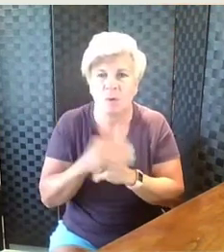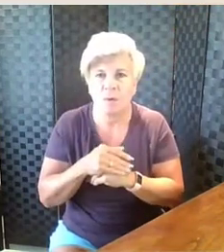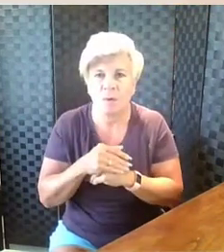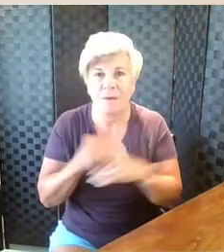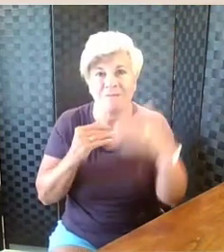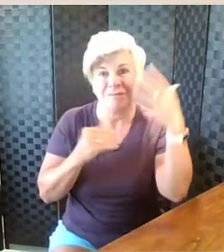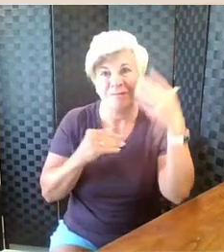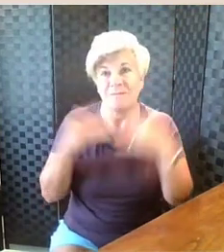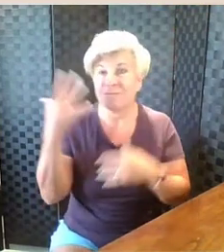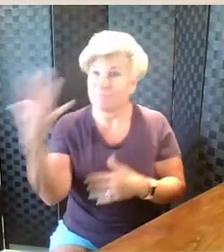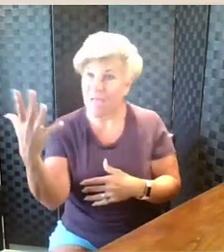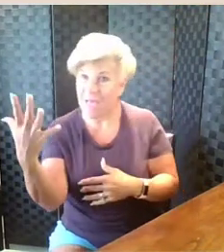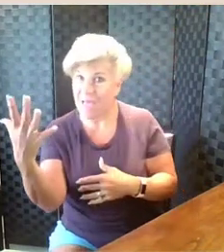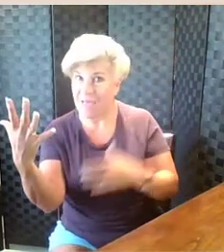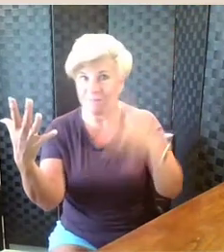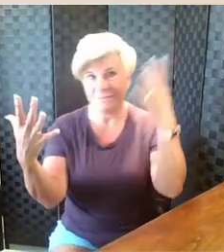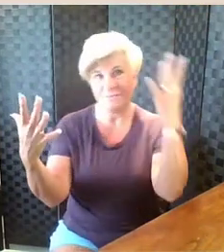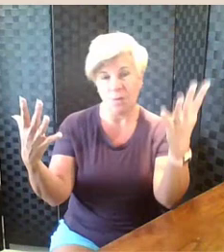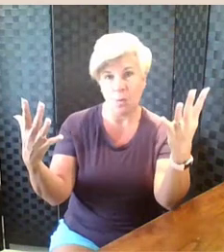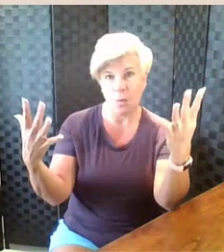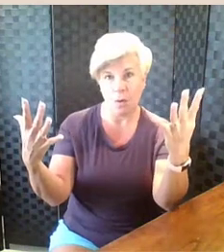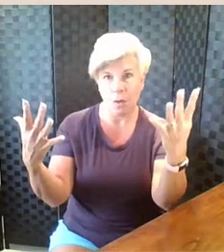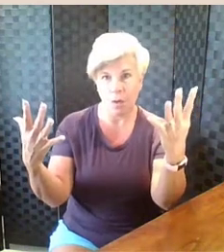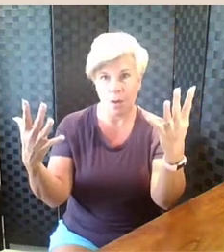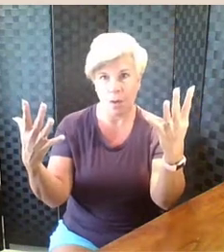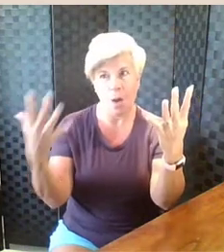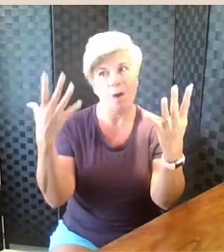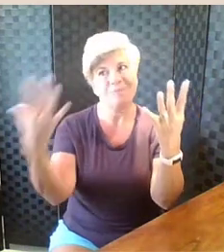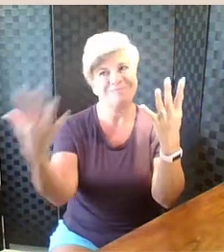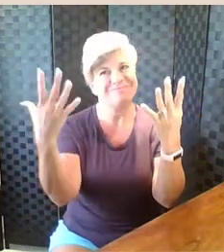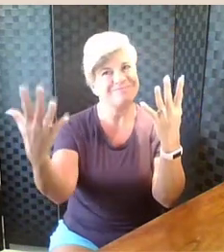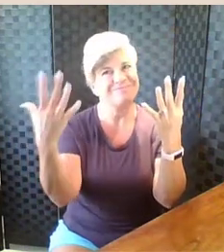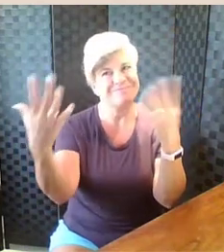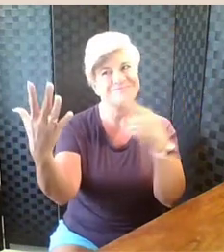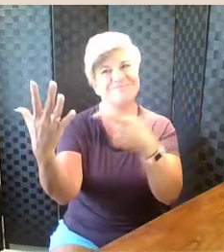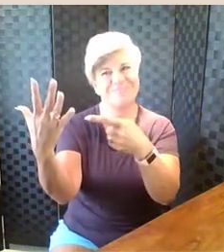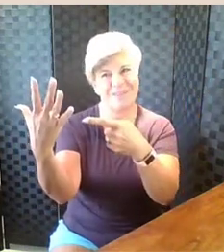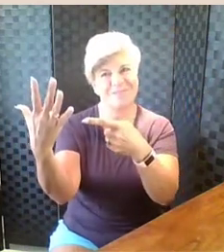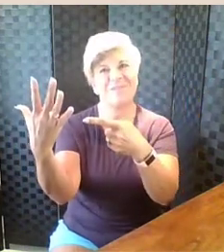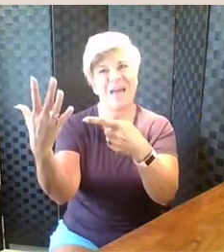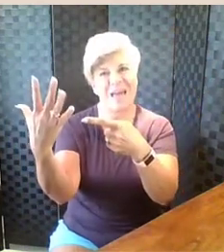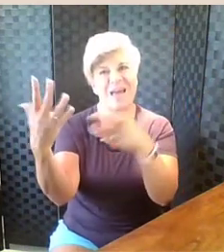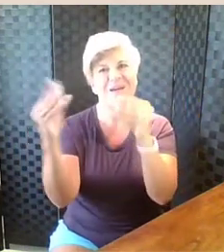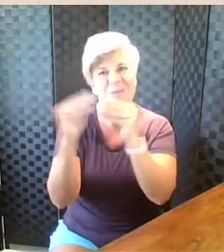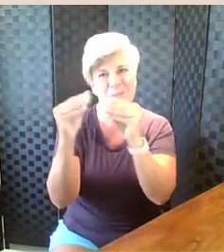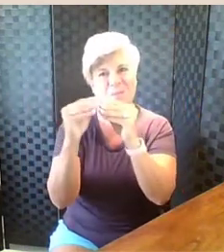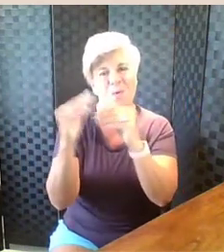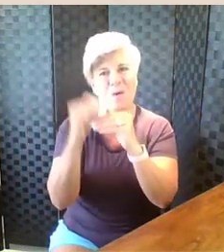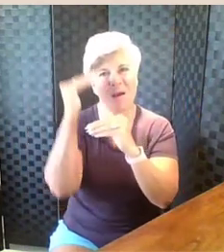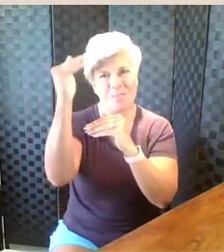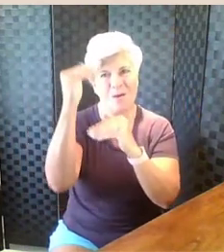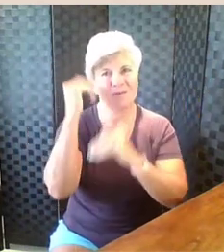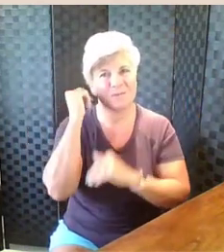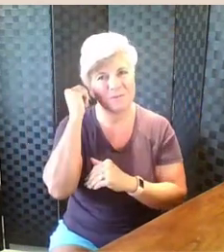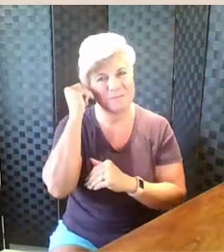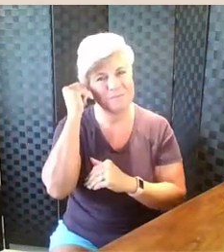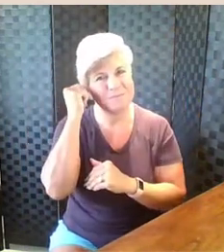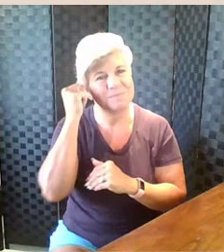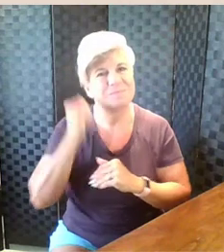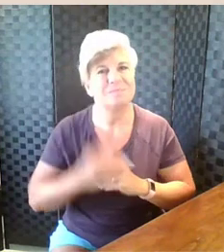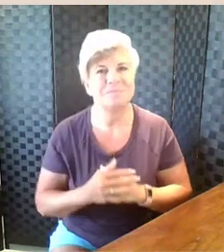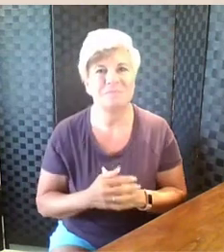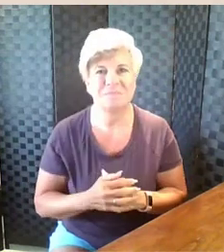There are 5 of them, and there are just 4 frogs. Number 5 is larger.